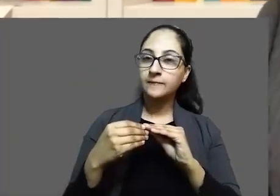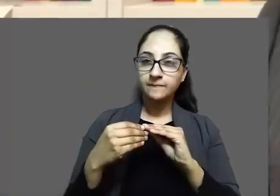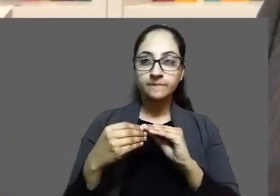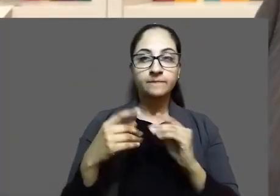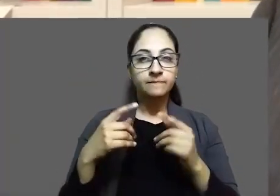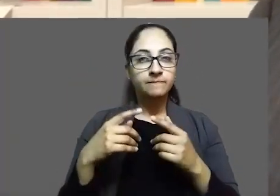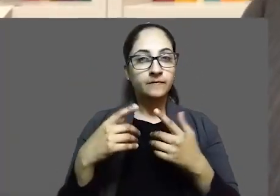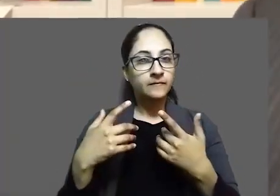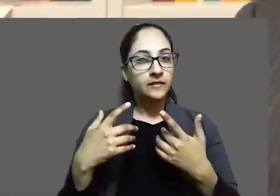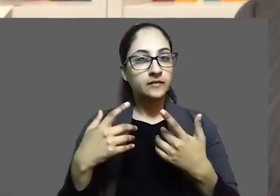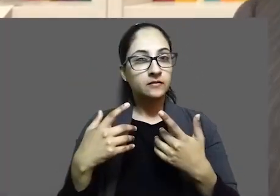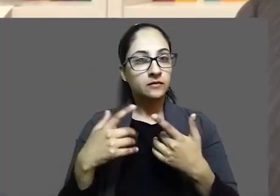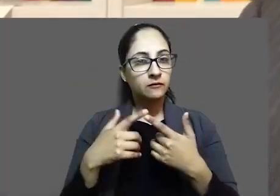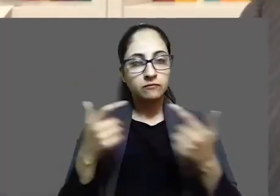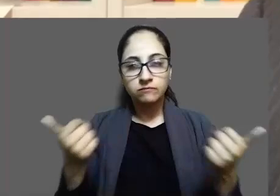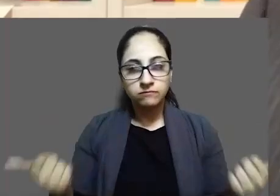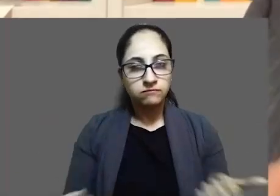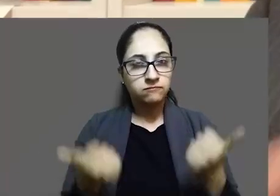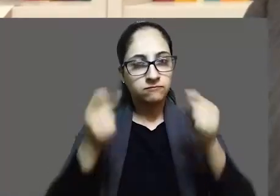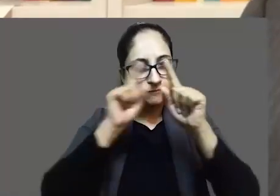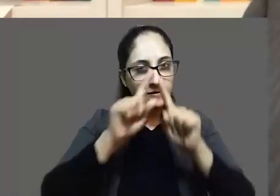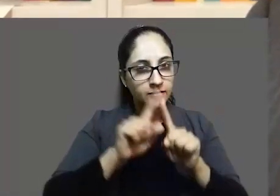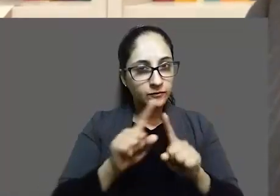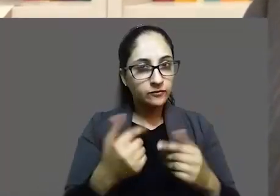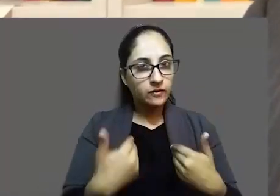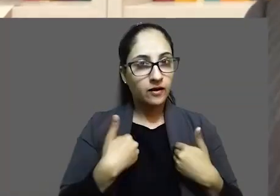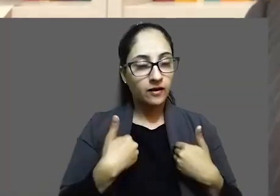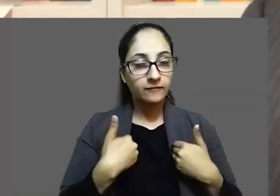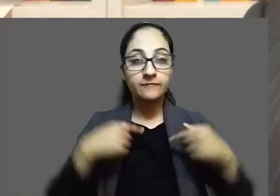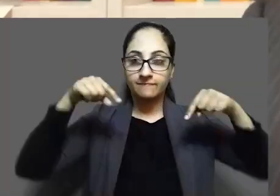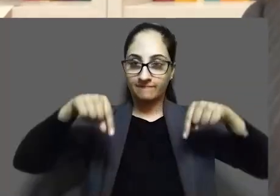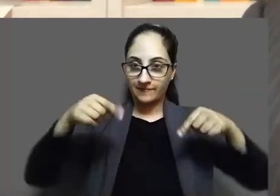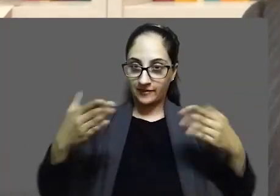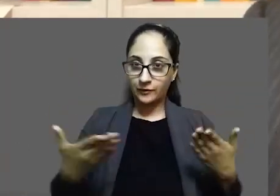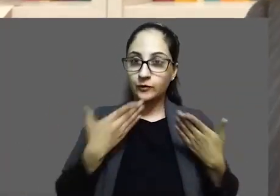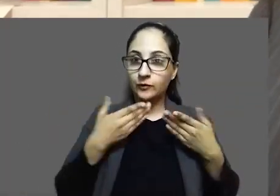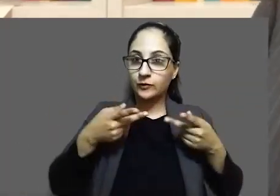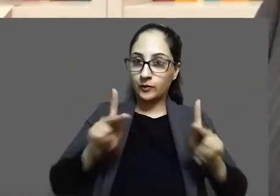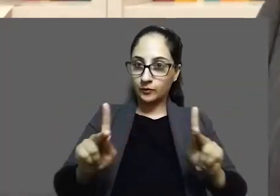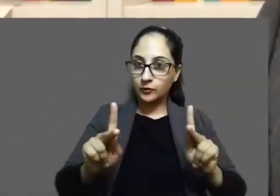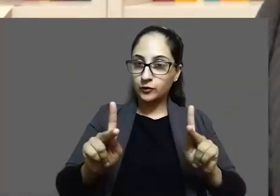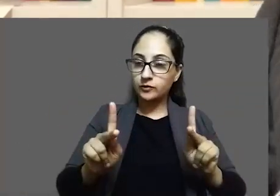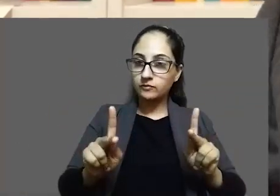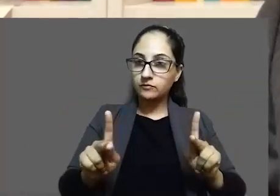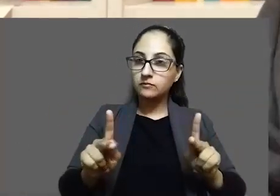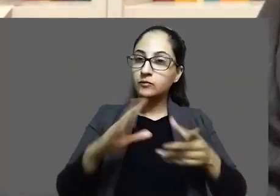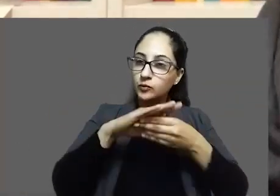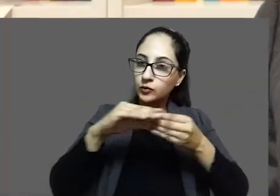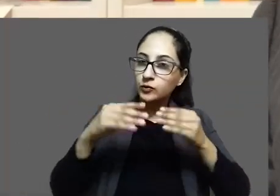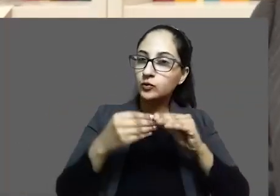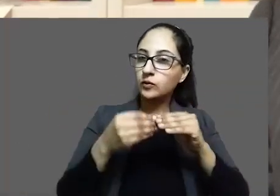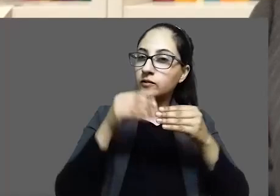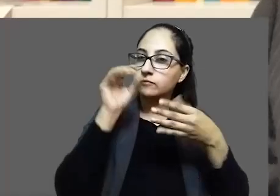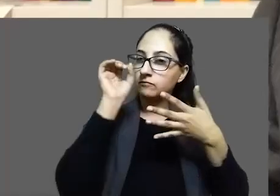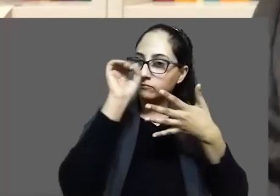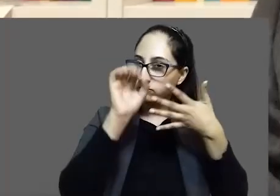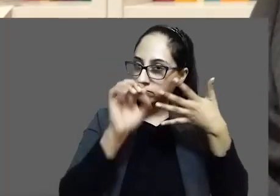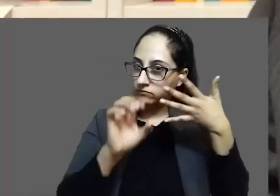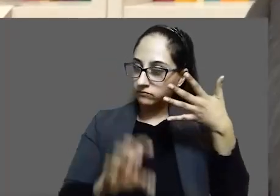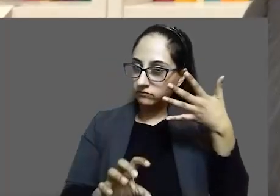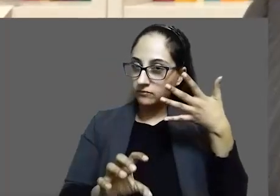Ali. I think this is such a wonderful and rich space for us to talk about, because there are so